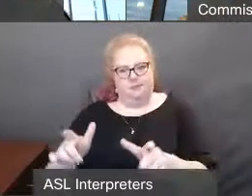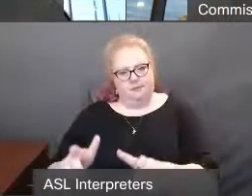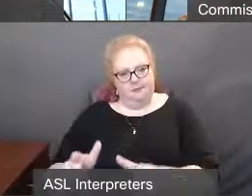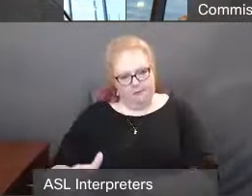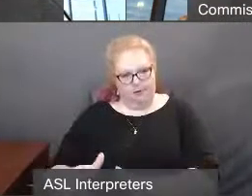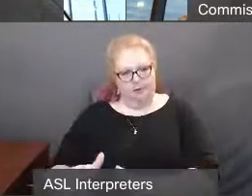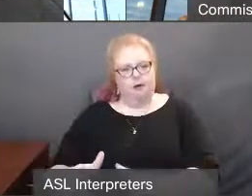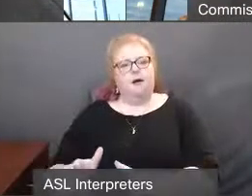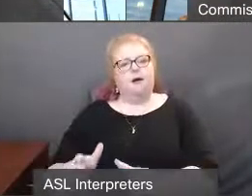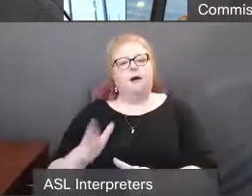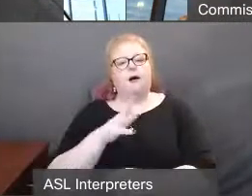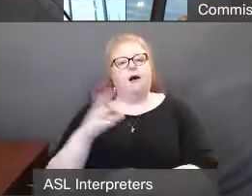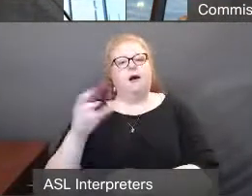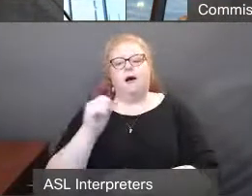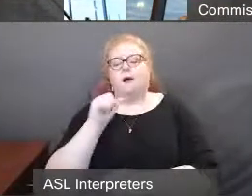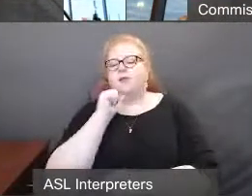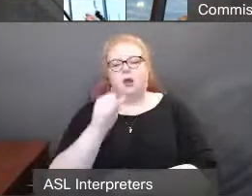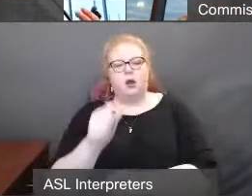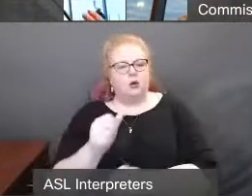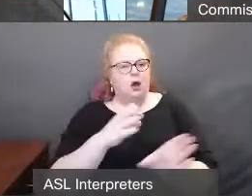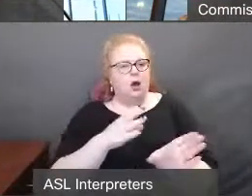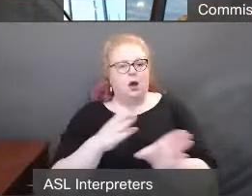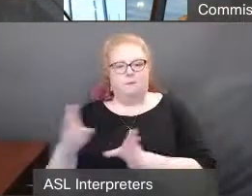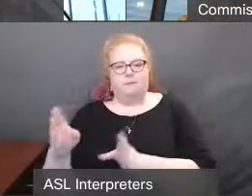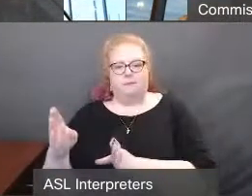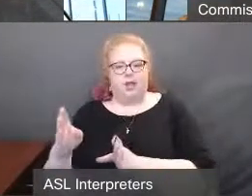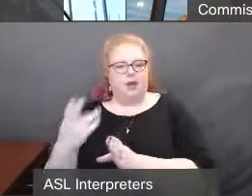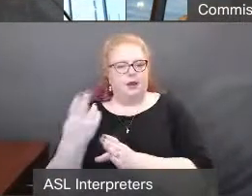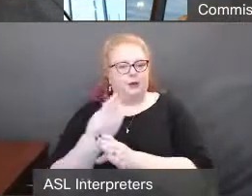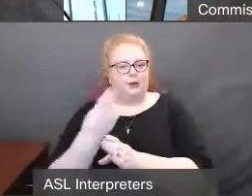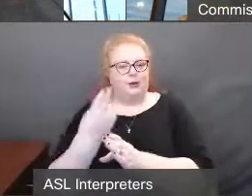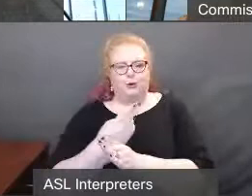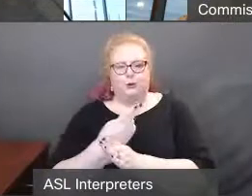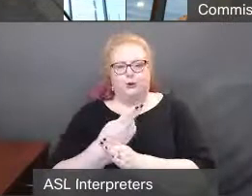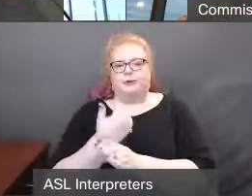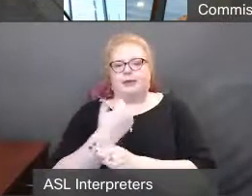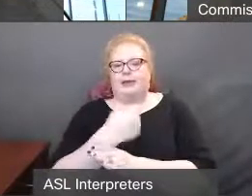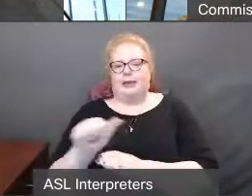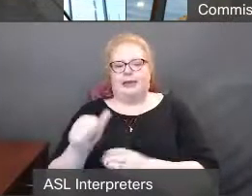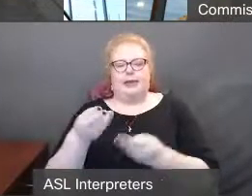They do not plan to fill within the floodplain.